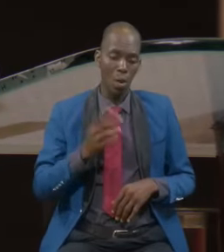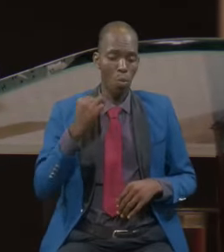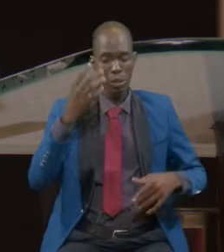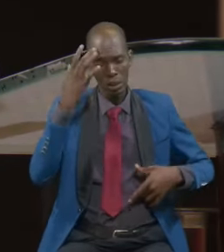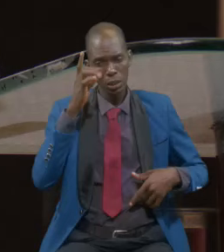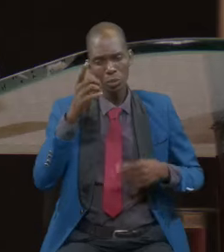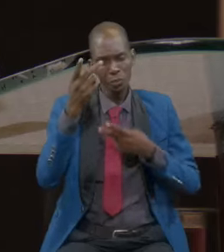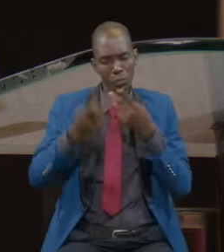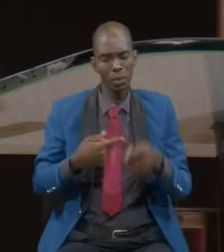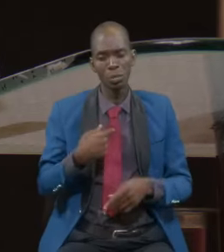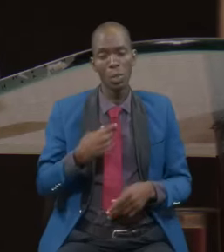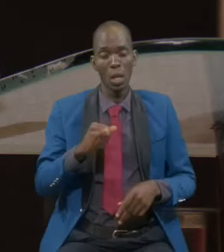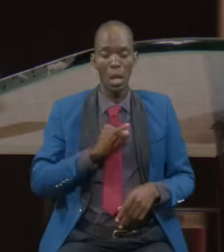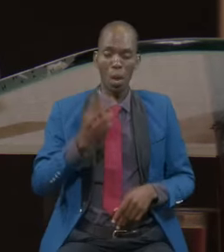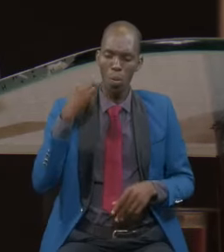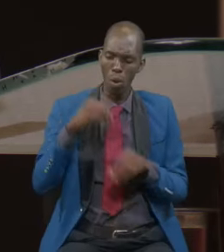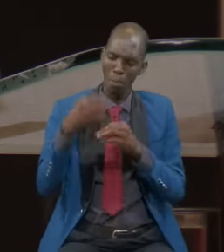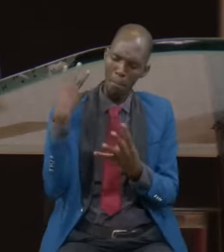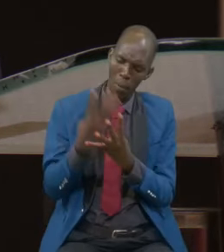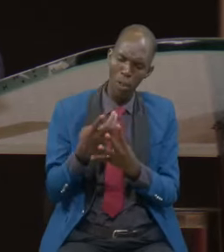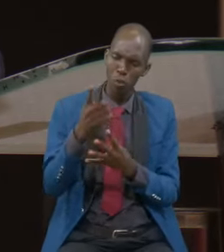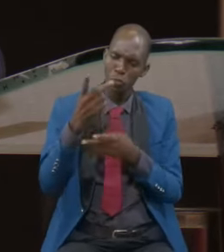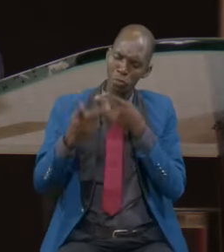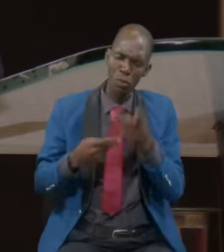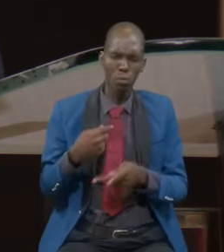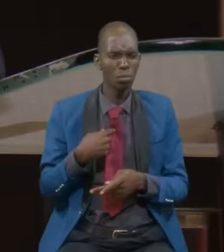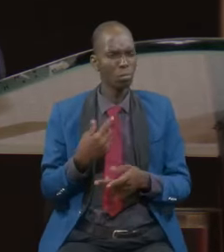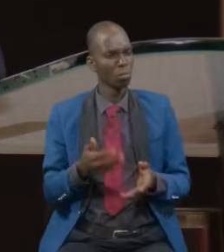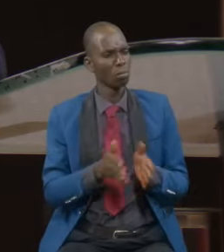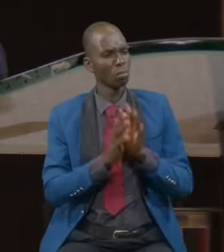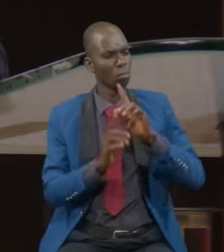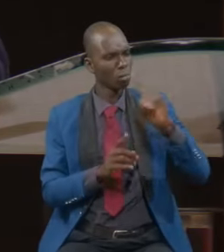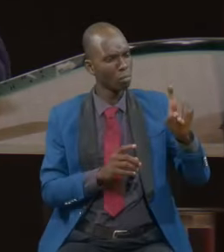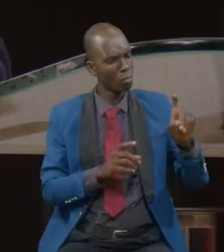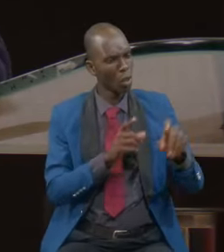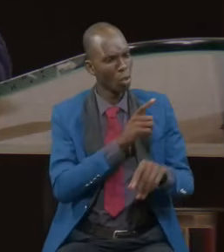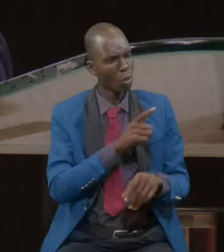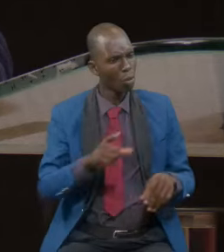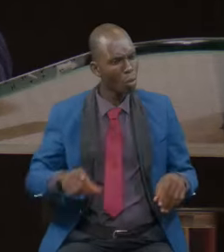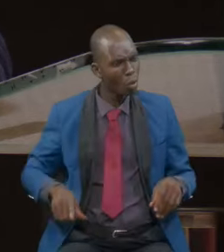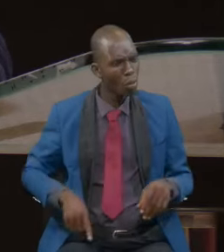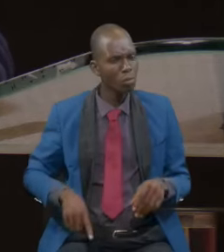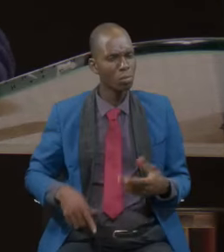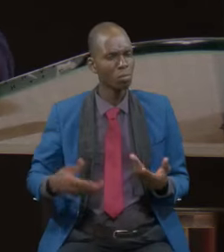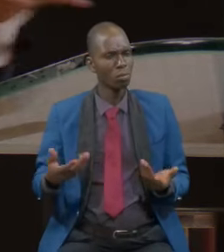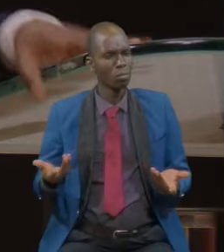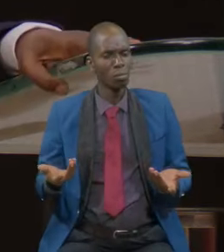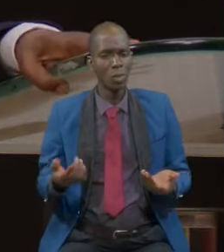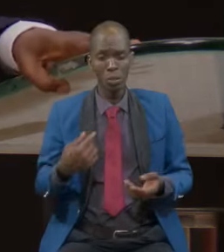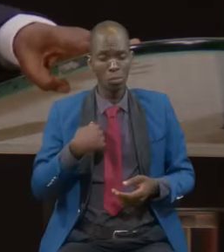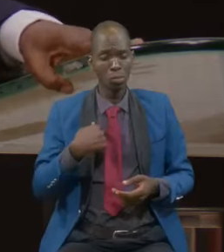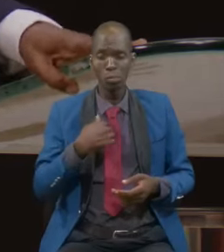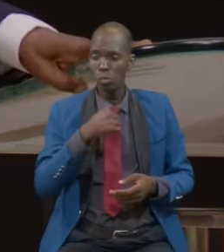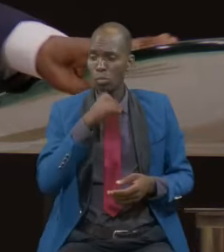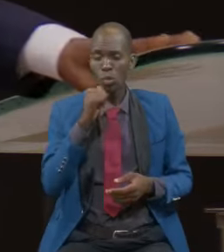me. Lord, I would have gone, but I'm not in the prison ministry. I'm not